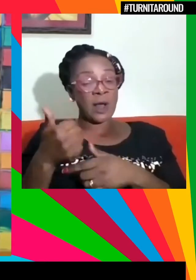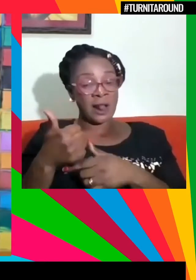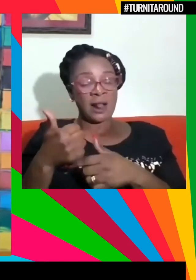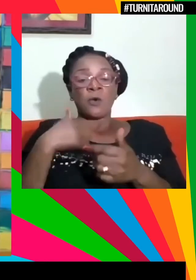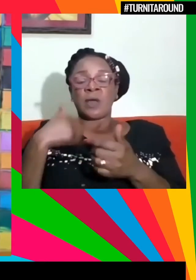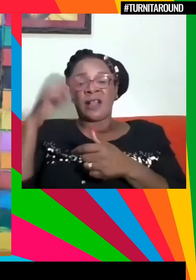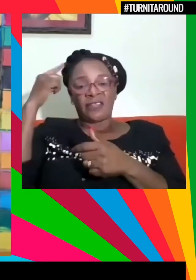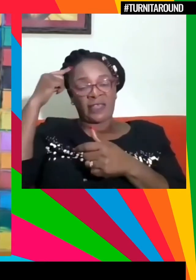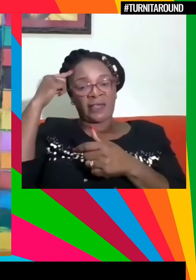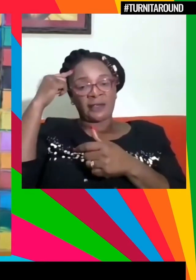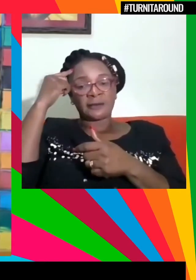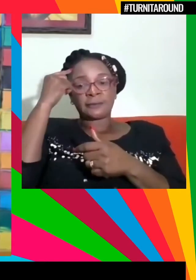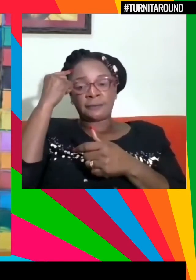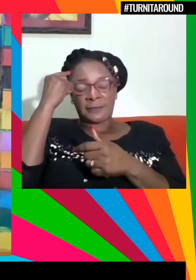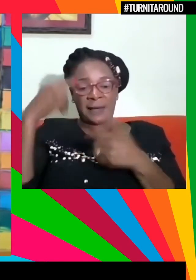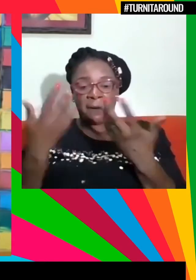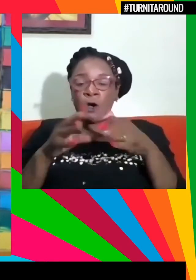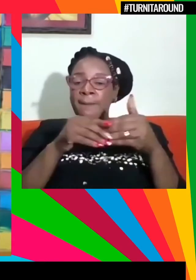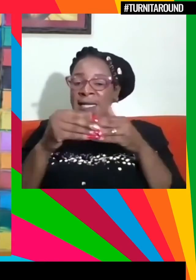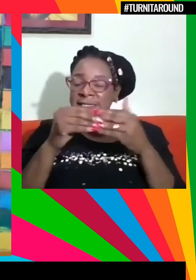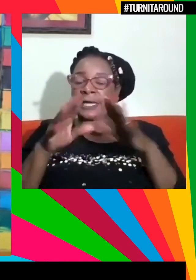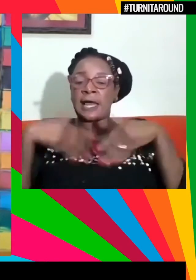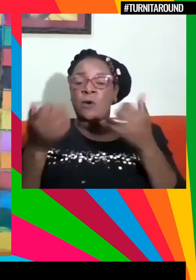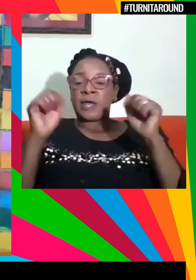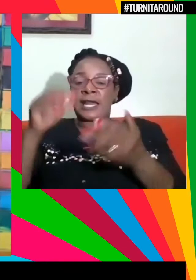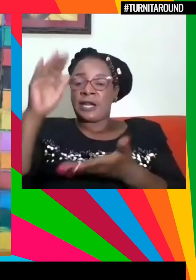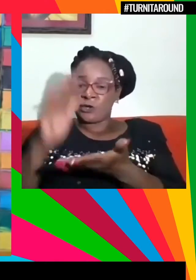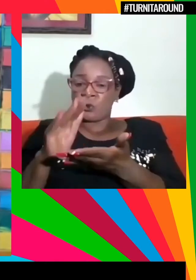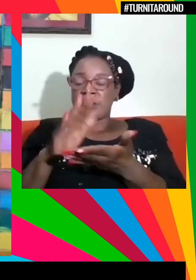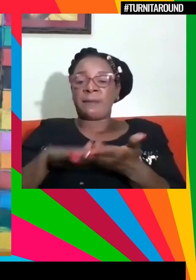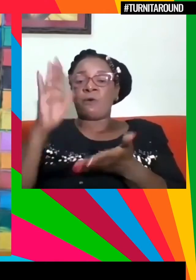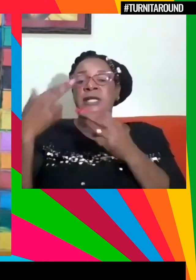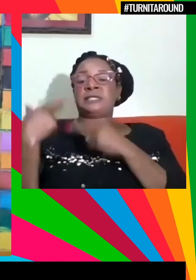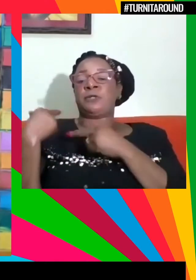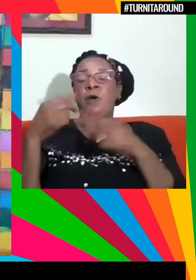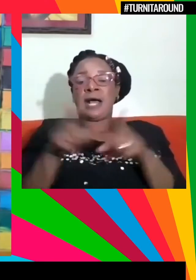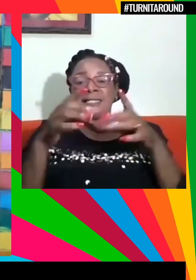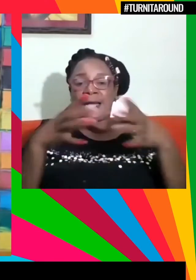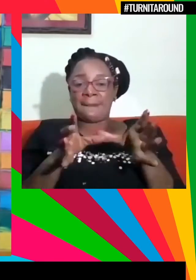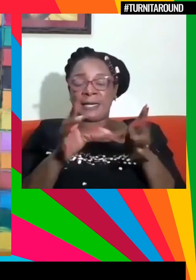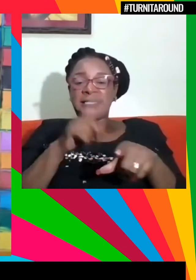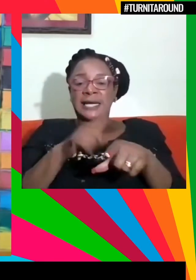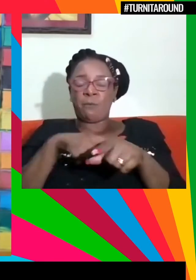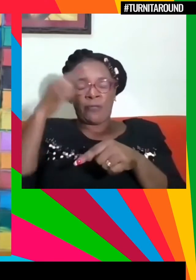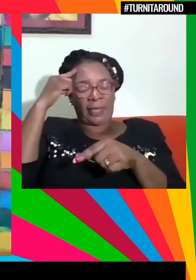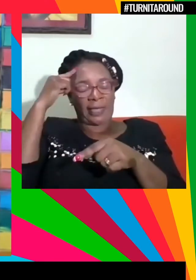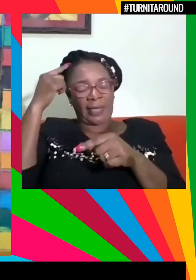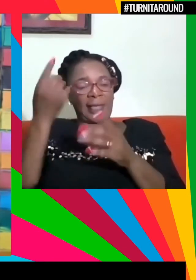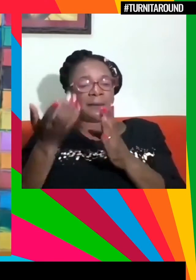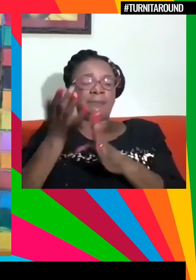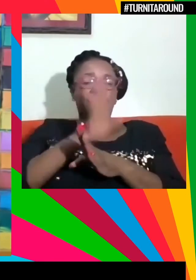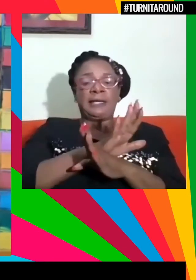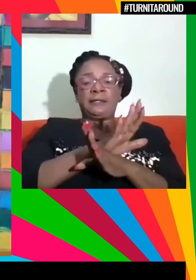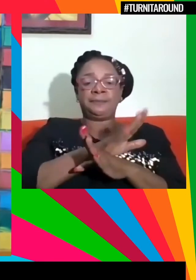thinking holistically about plastic, how we can reduce it and be more responsible as a company. But I'm going to go back to that step